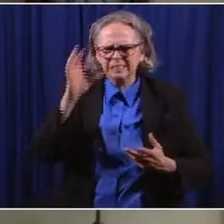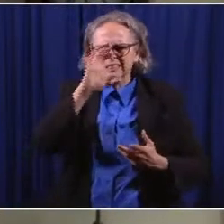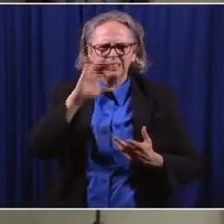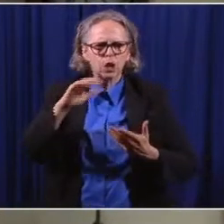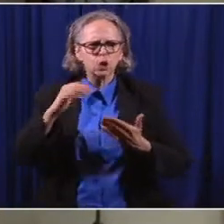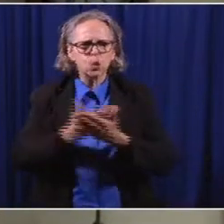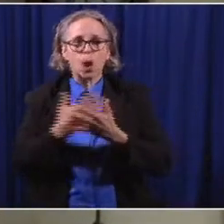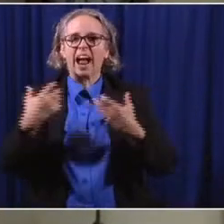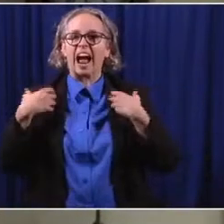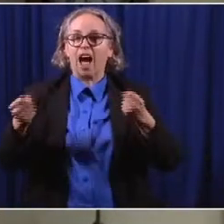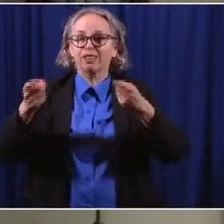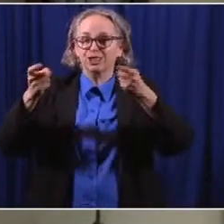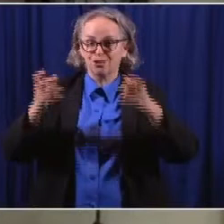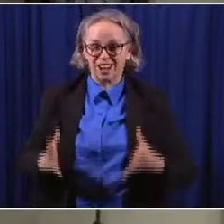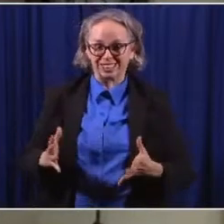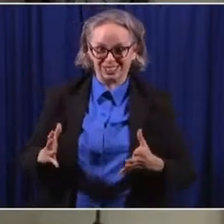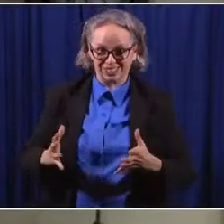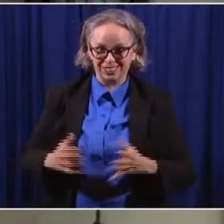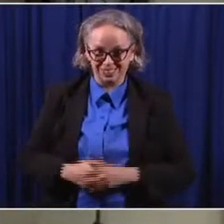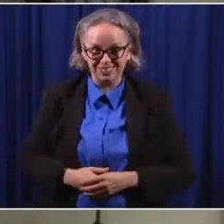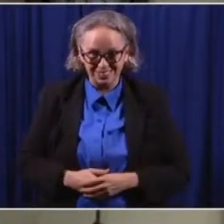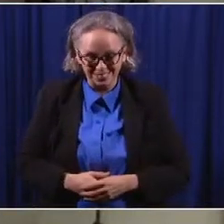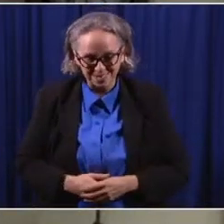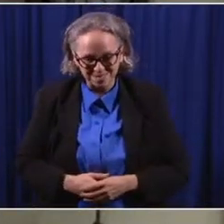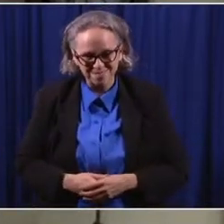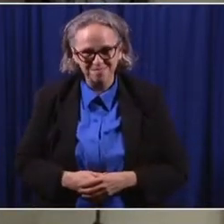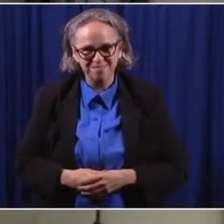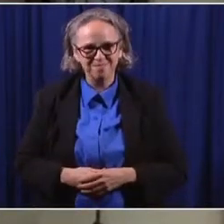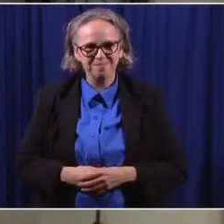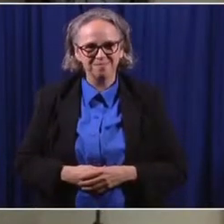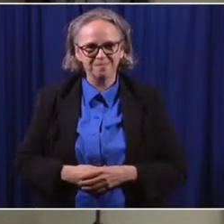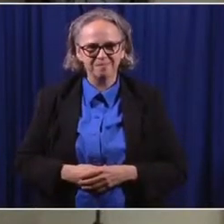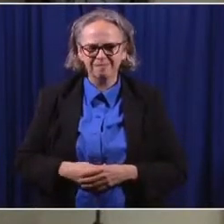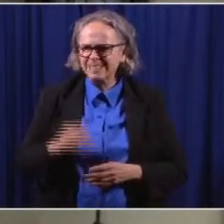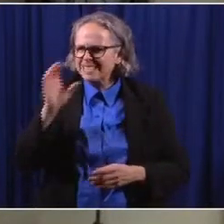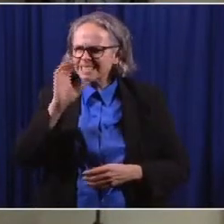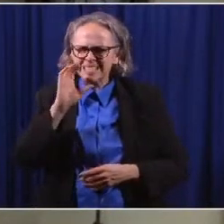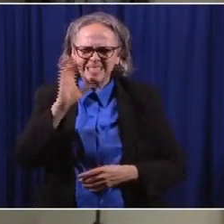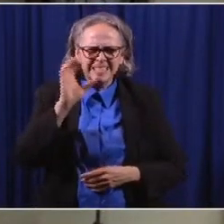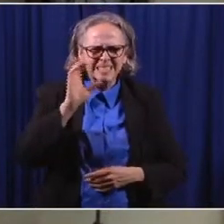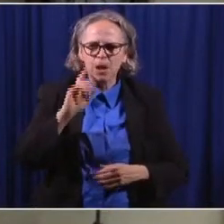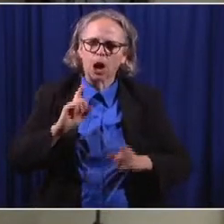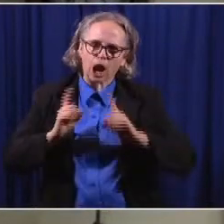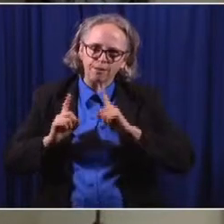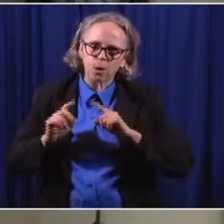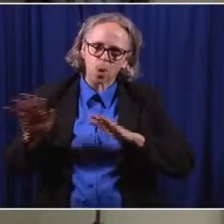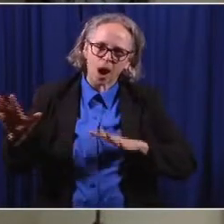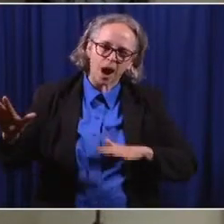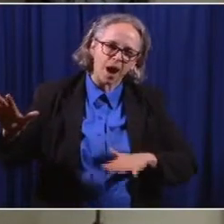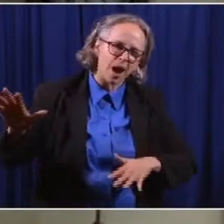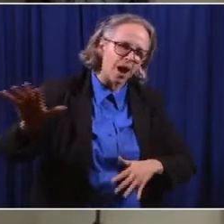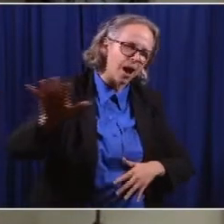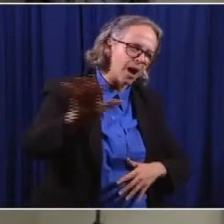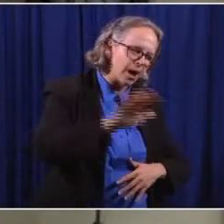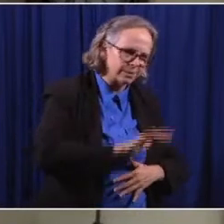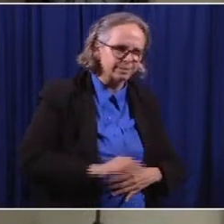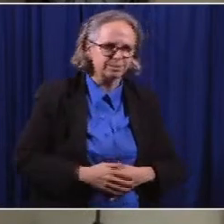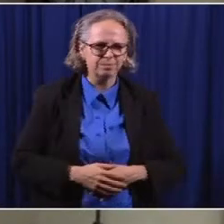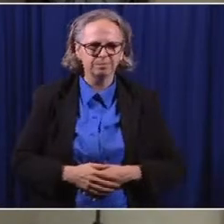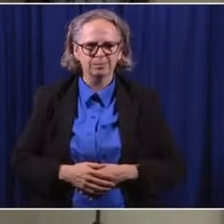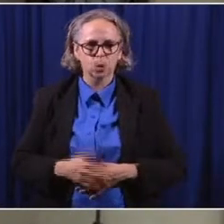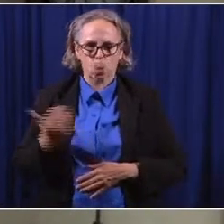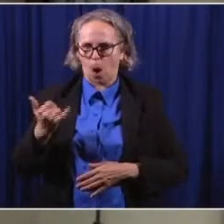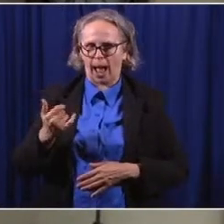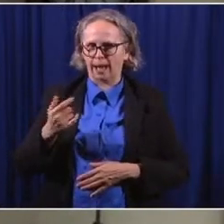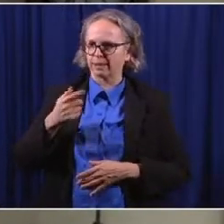have been in the process of doing this for some time, someone to replace Dr. Acton.